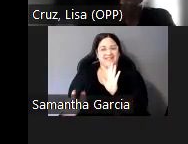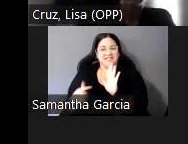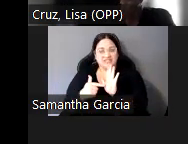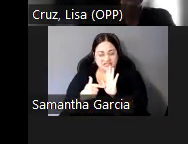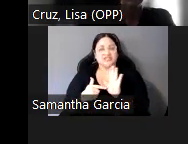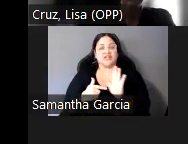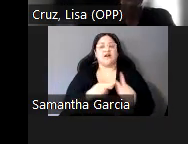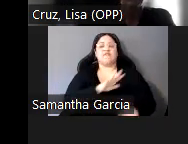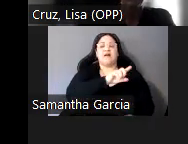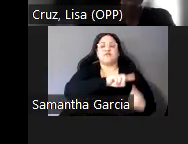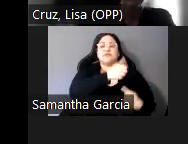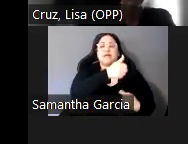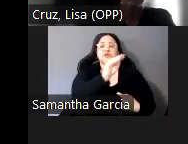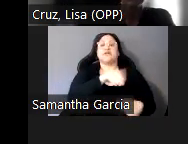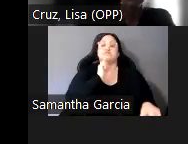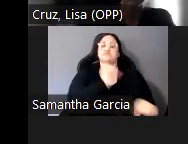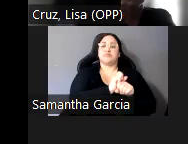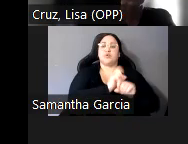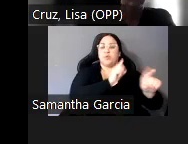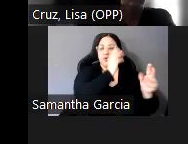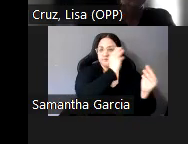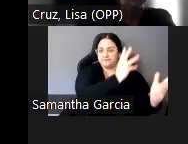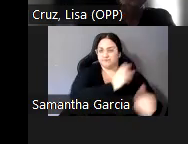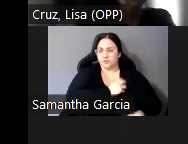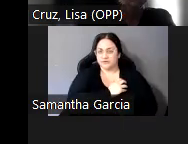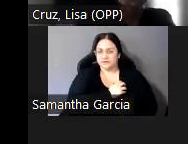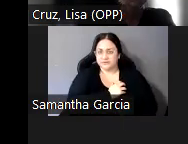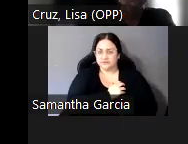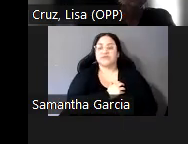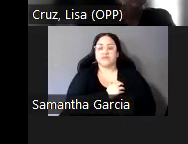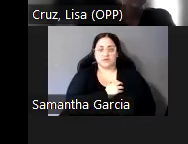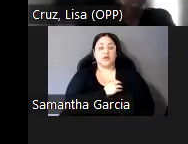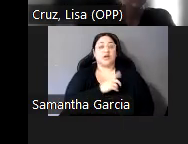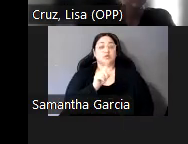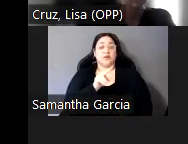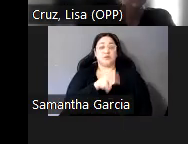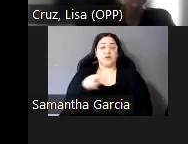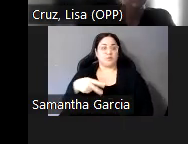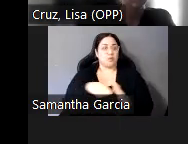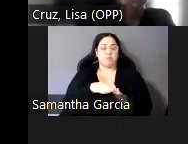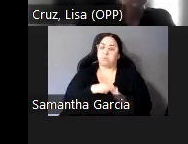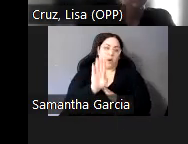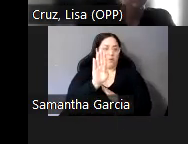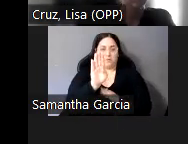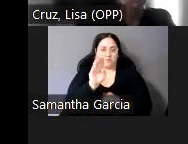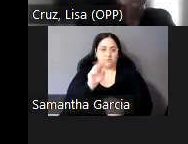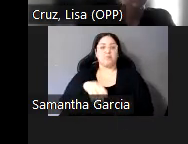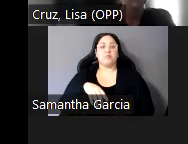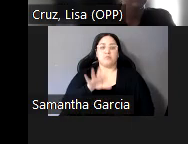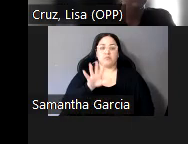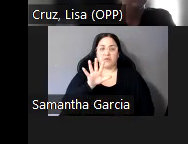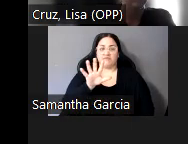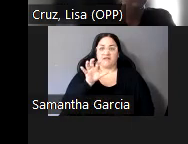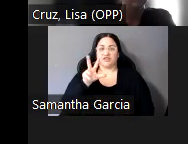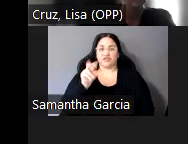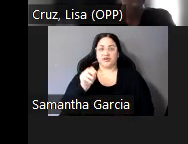shortly after that, we saw a massive explosion in 2022, where our fraud losses hit $500 million at